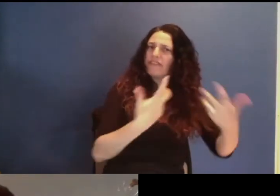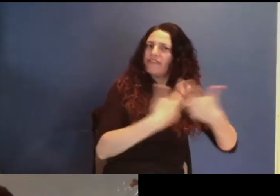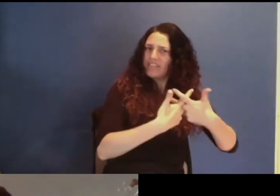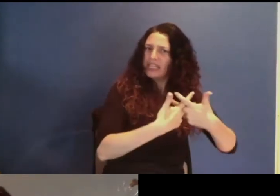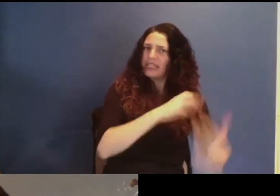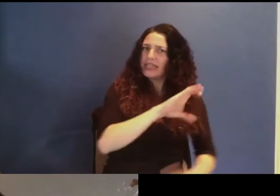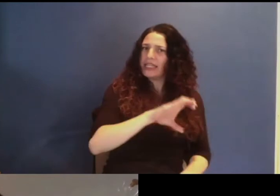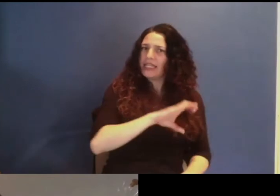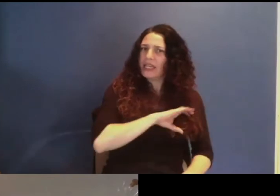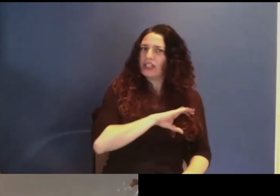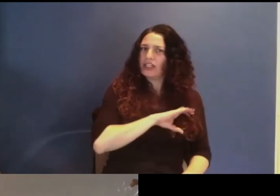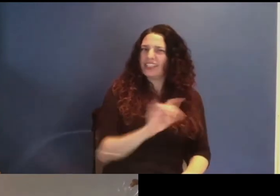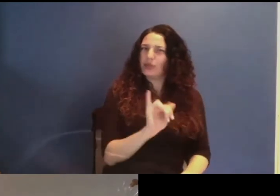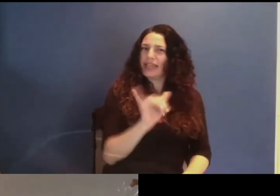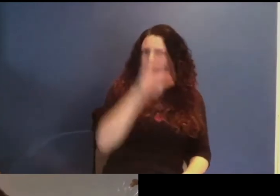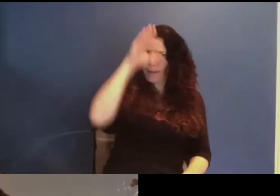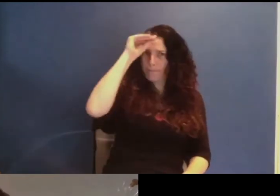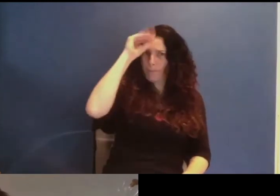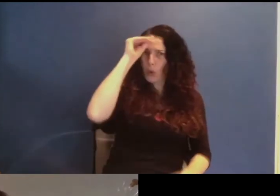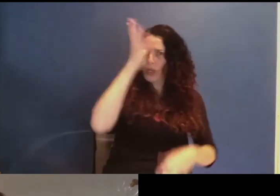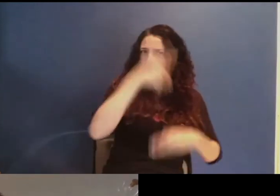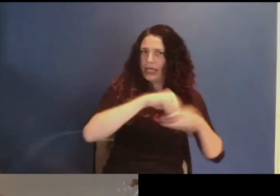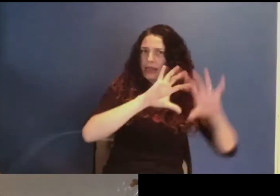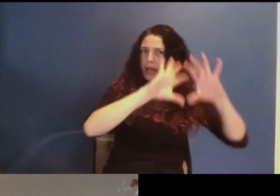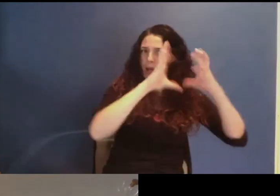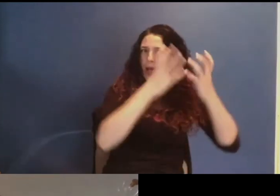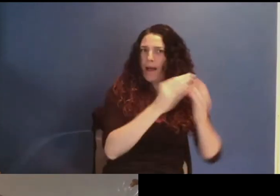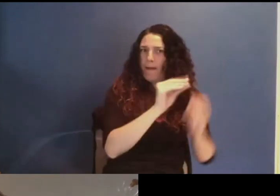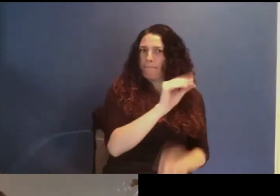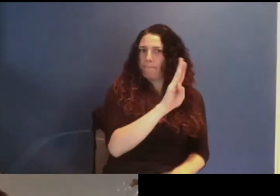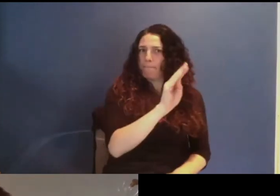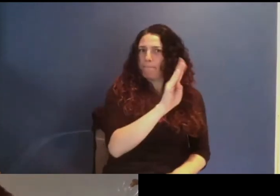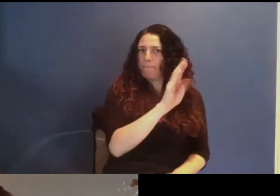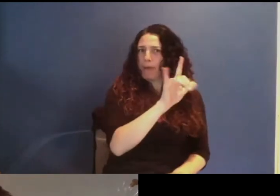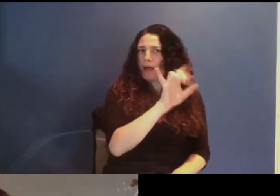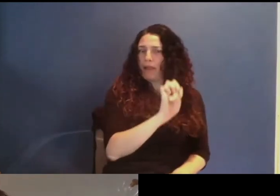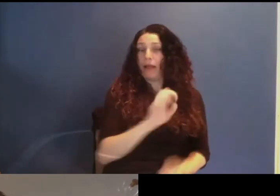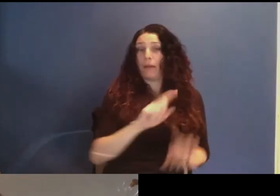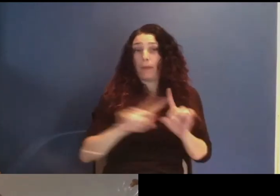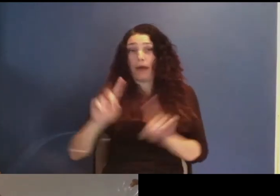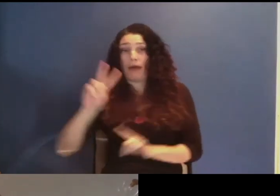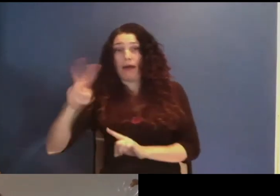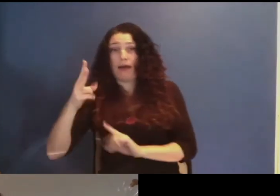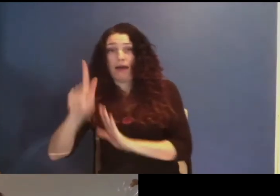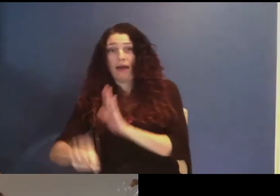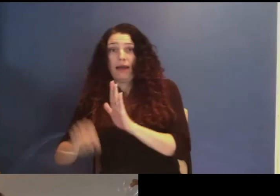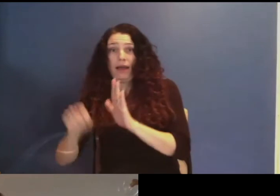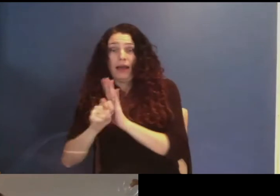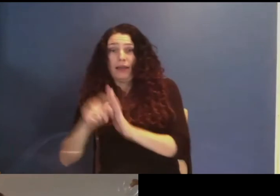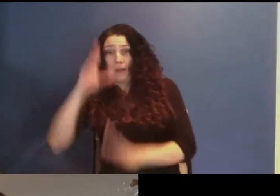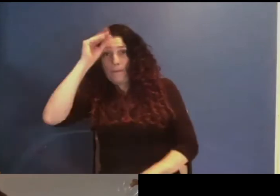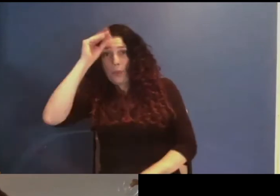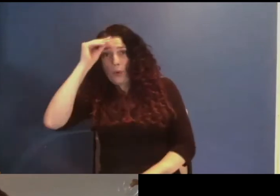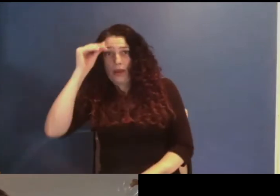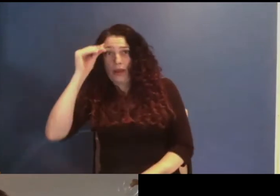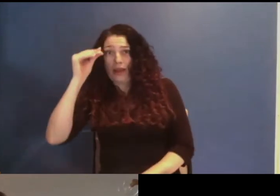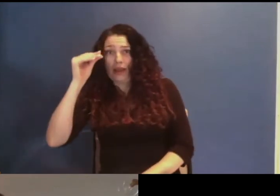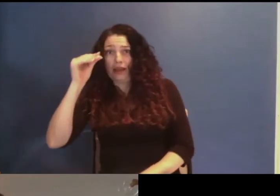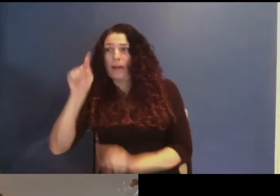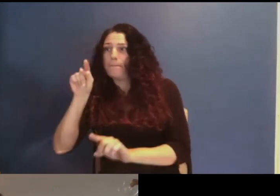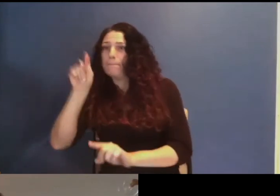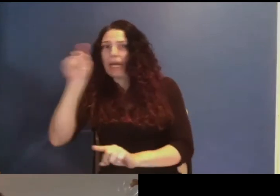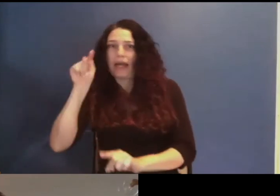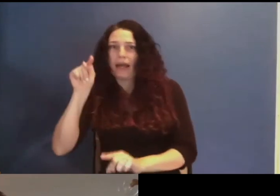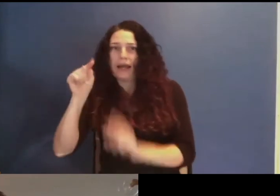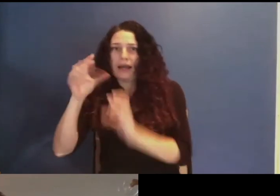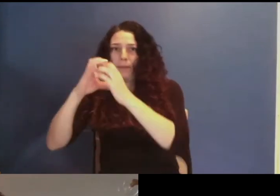boy in the bubble. And then season 2, I think the bubble pops, and you see Ryan really kind of embarking on his own journey, and you get